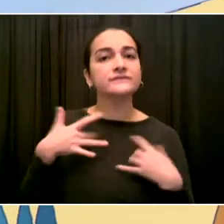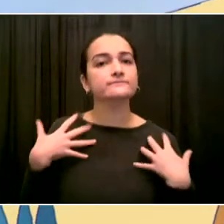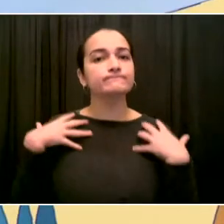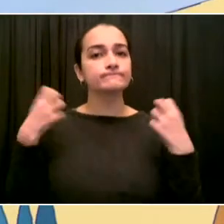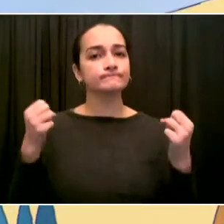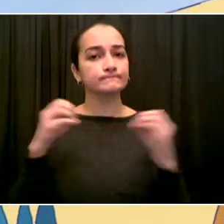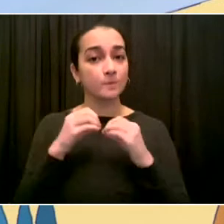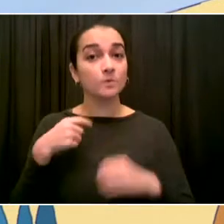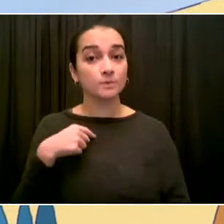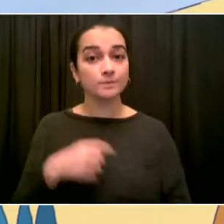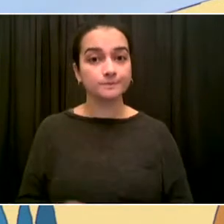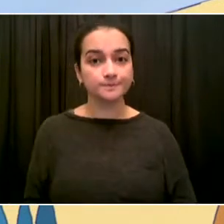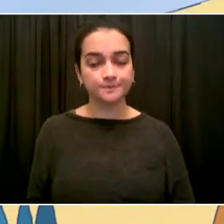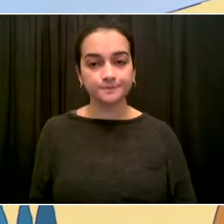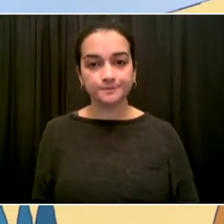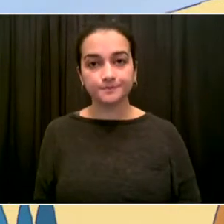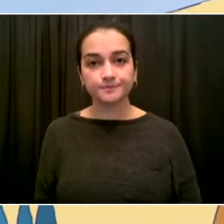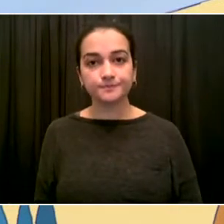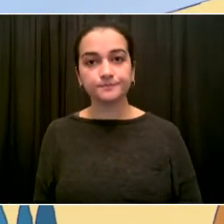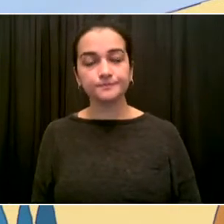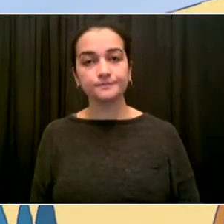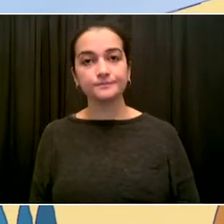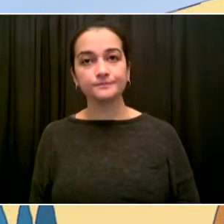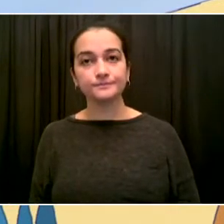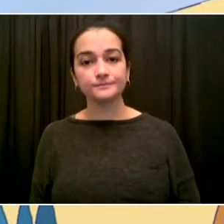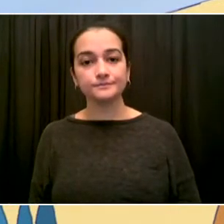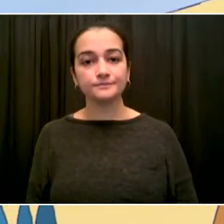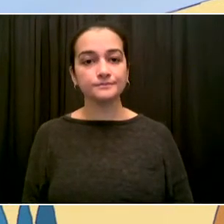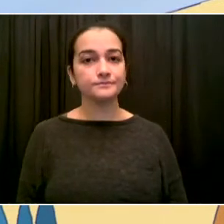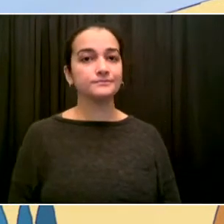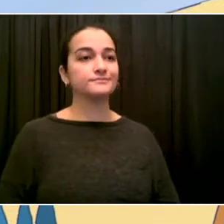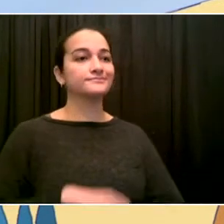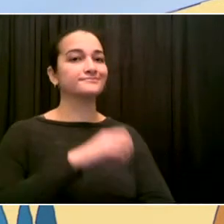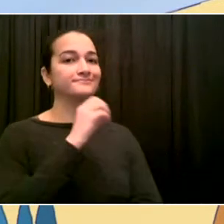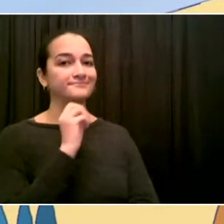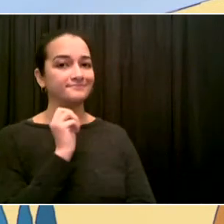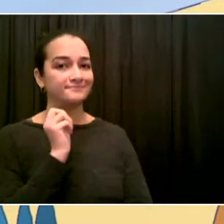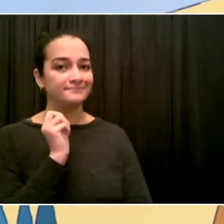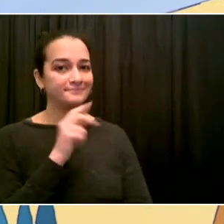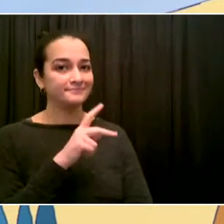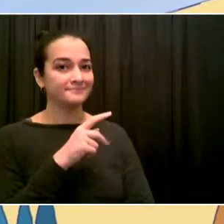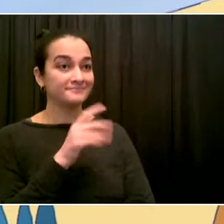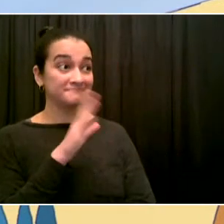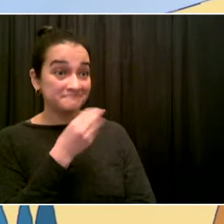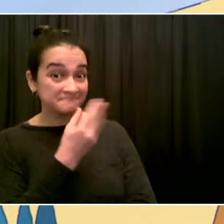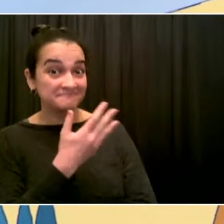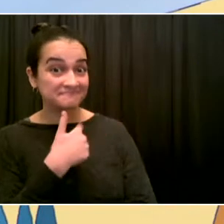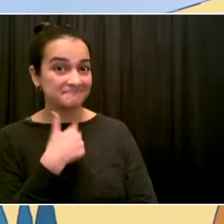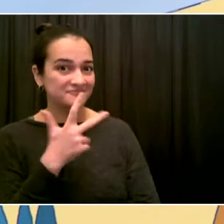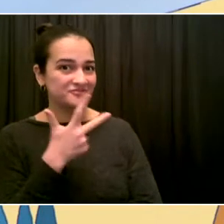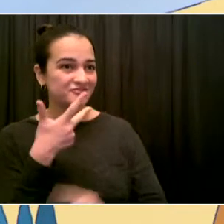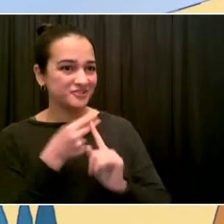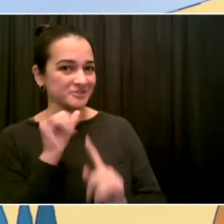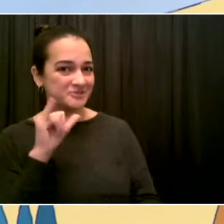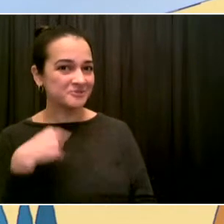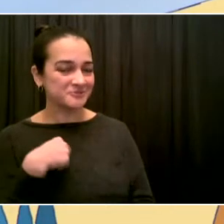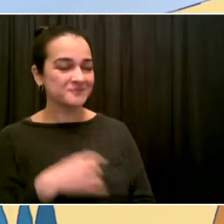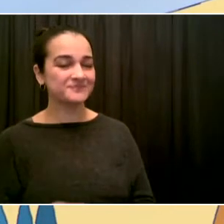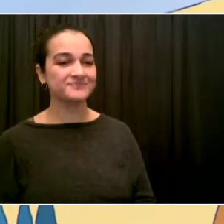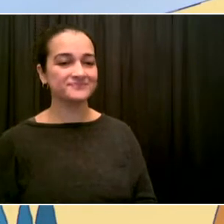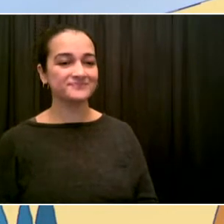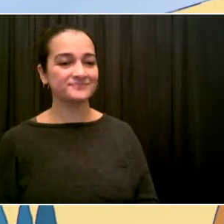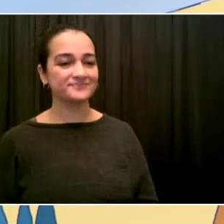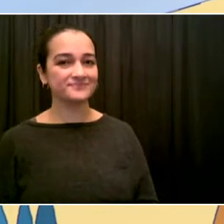I already got mine, but thank you for the offer. I also wanted to ask, so we were talking about holiday